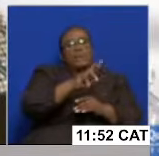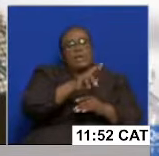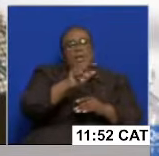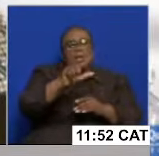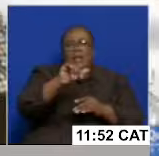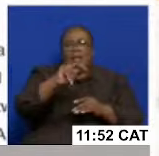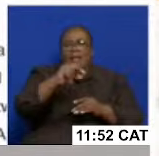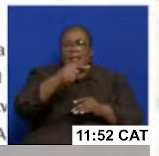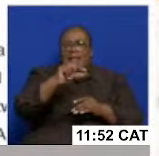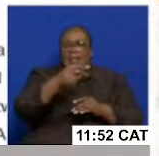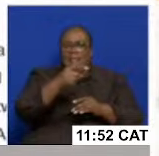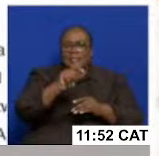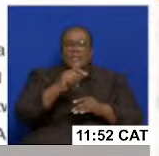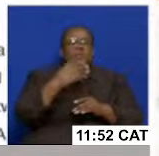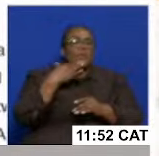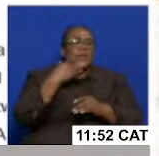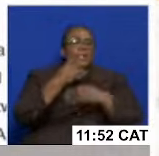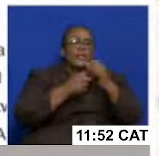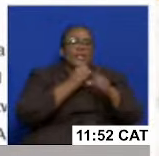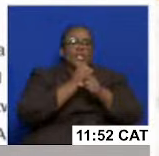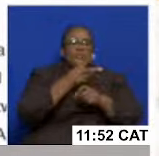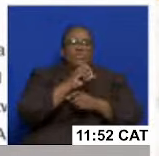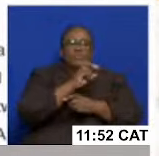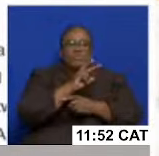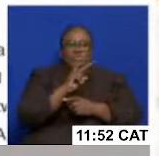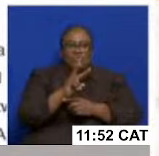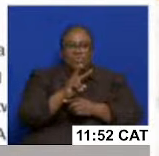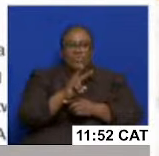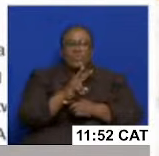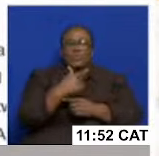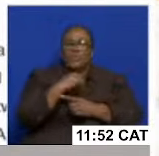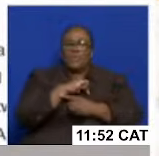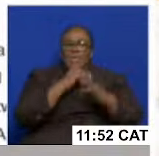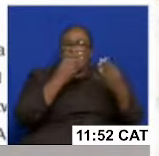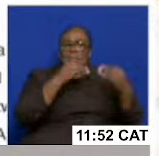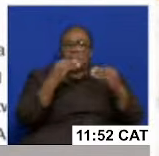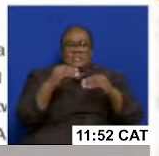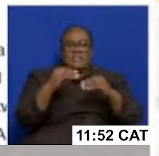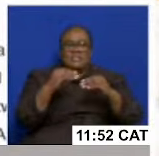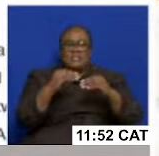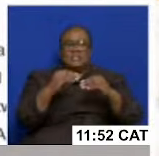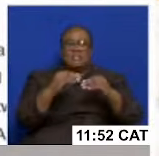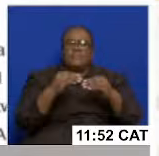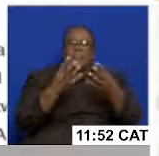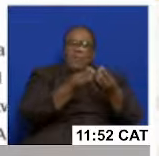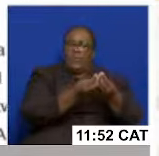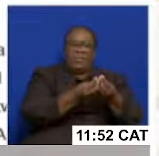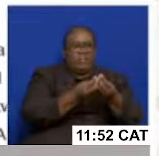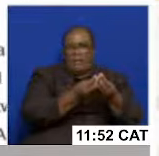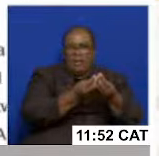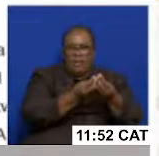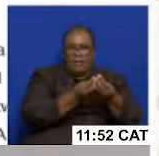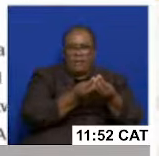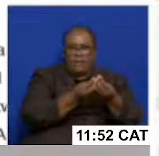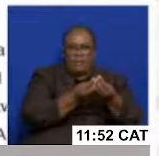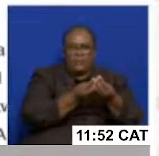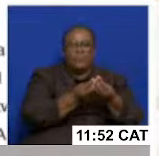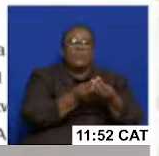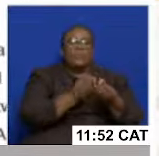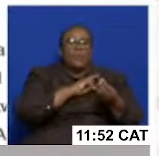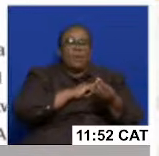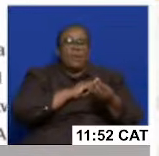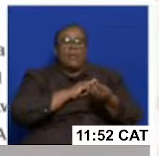ever since he disclosed that his partner, Django, smuggles in abalone.